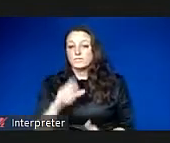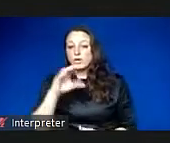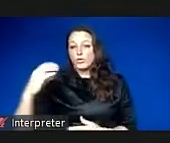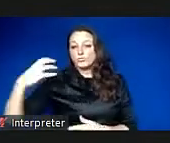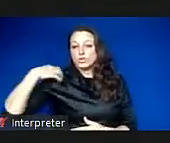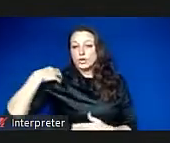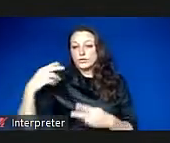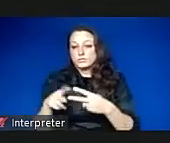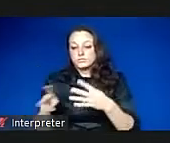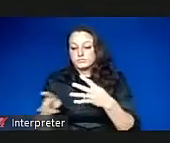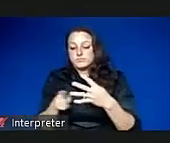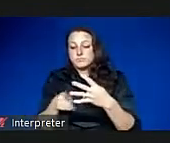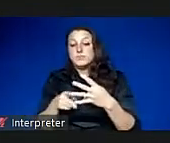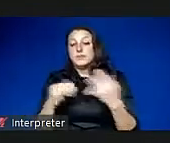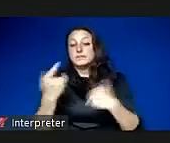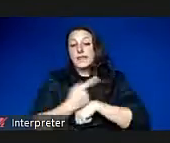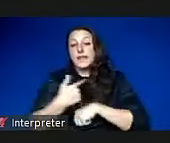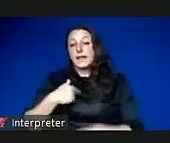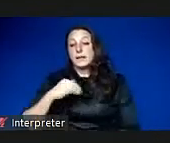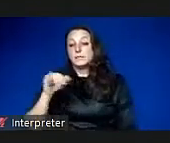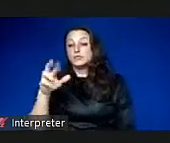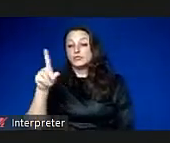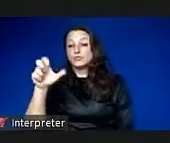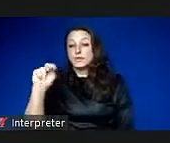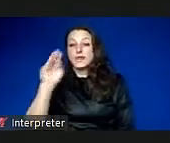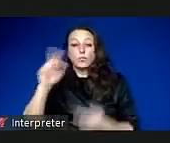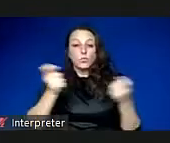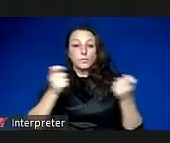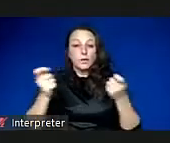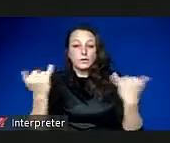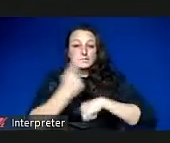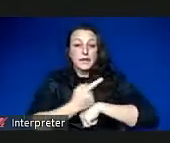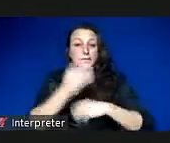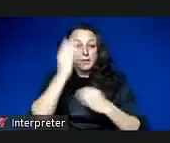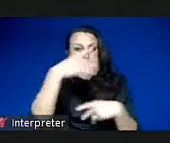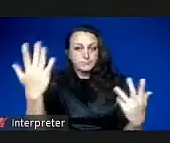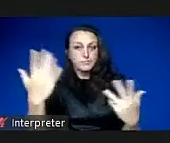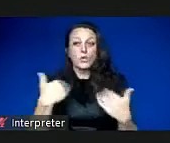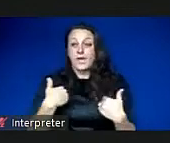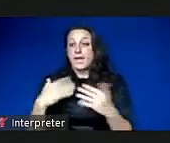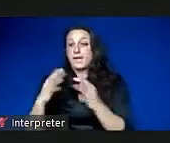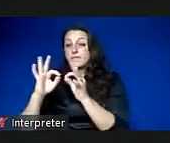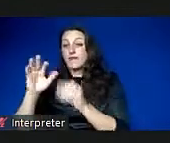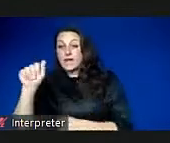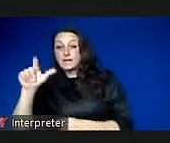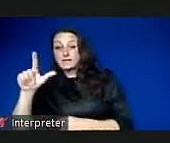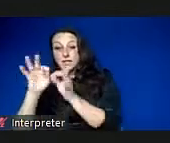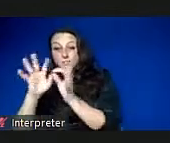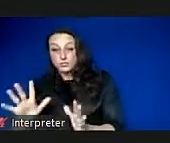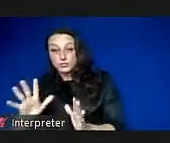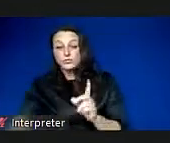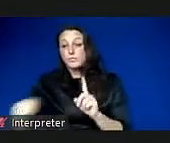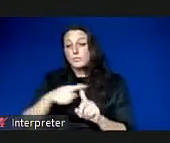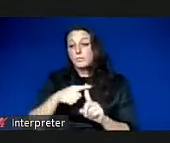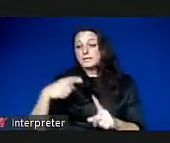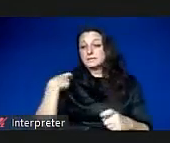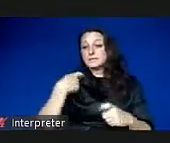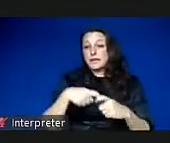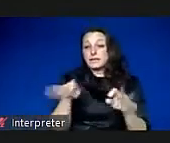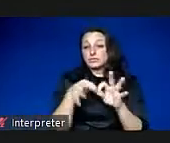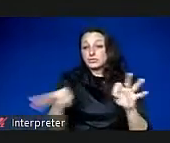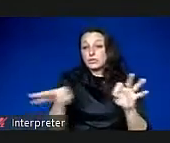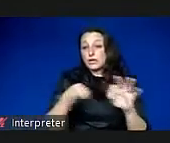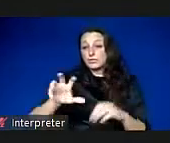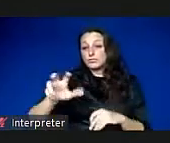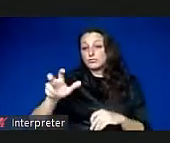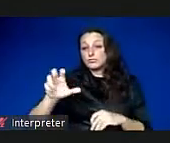moderating today. As a note, we do have both ASL interpretation as well as the Spanish language channel,